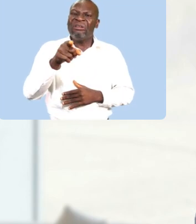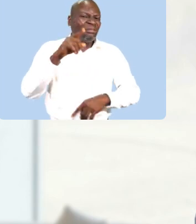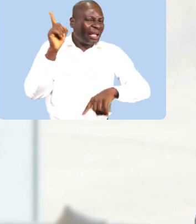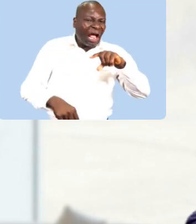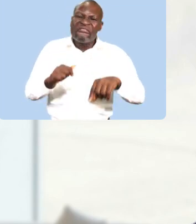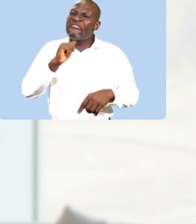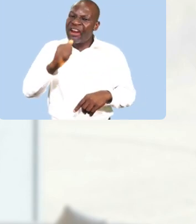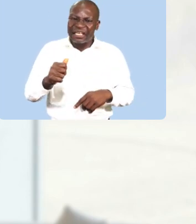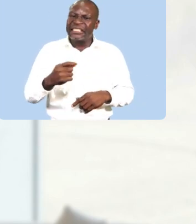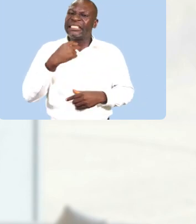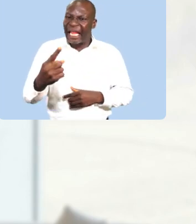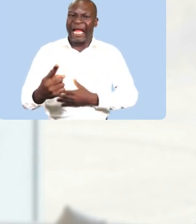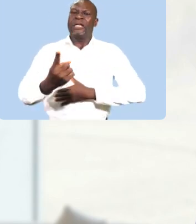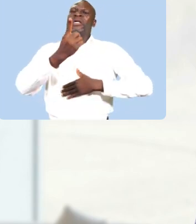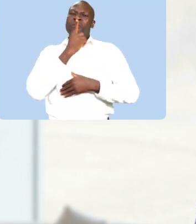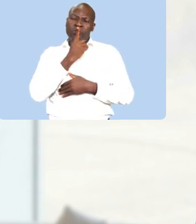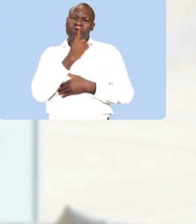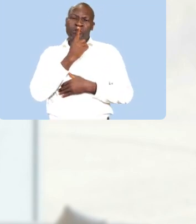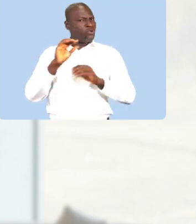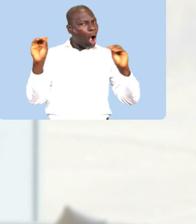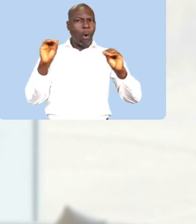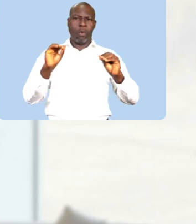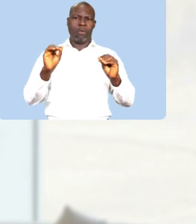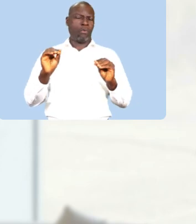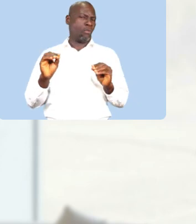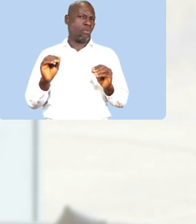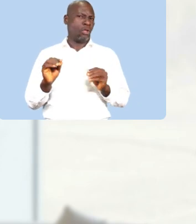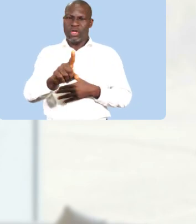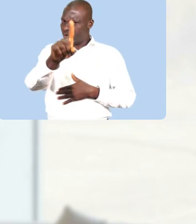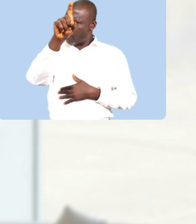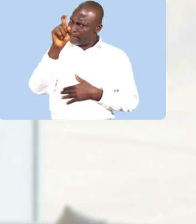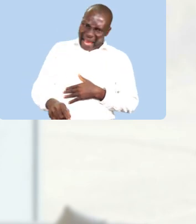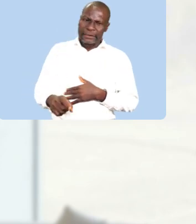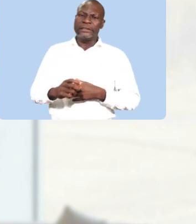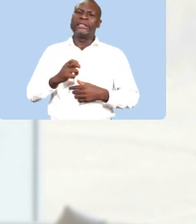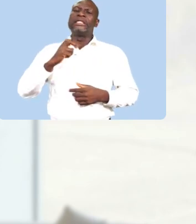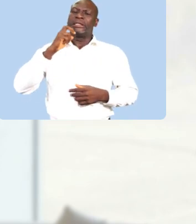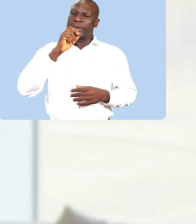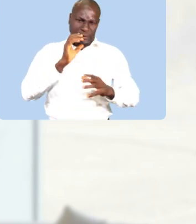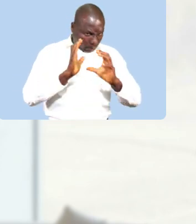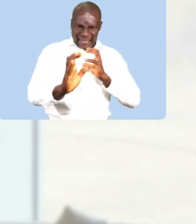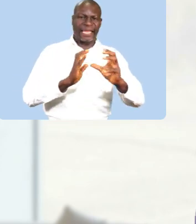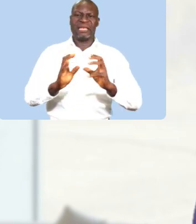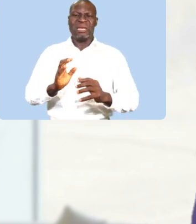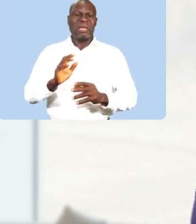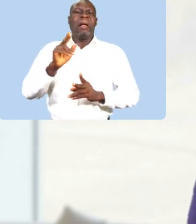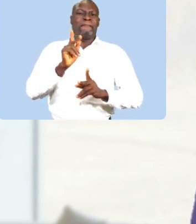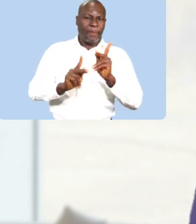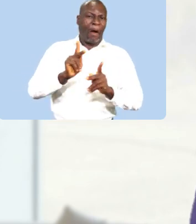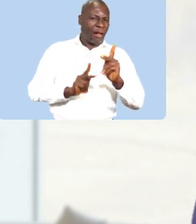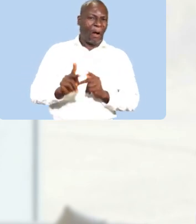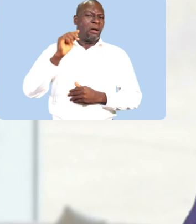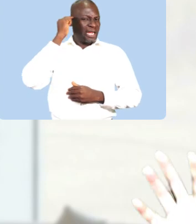afford not to communicate. Na yana ebi nwa gwe chira omo say, say omo ye ko mu a, na